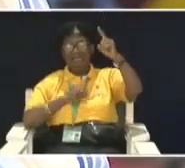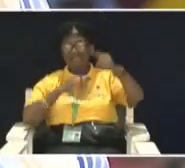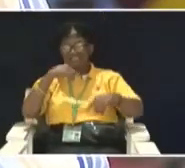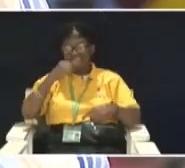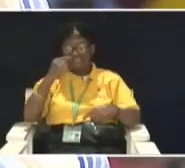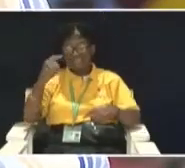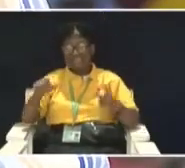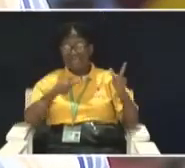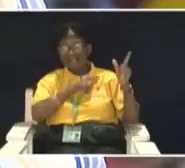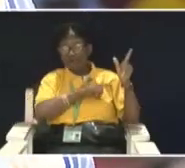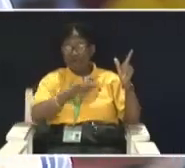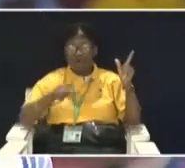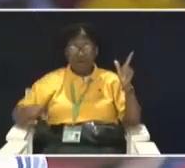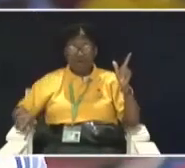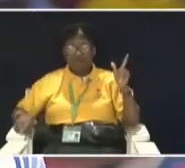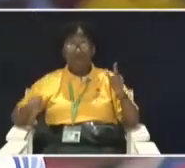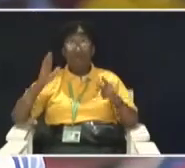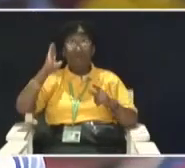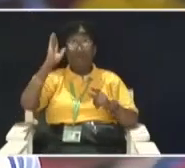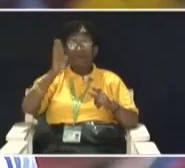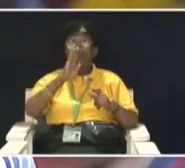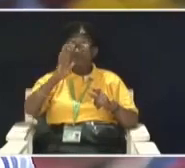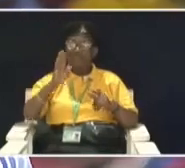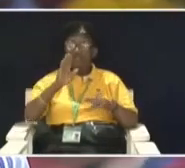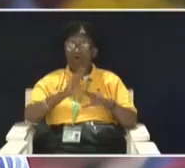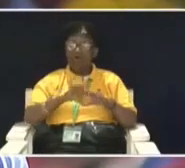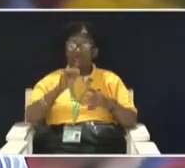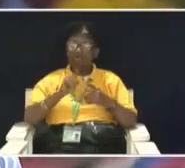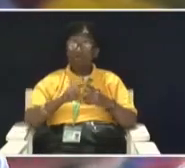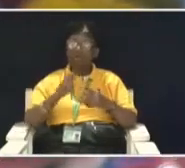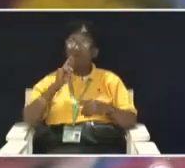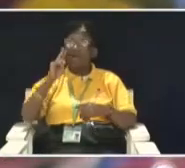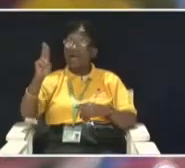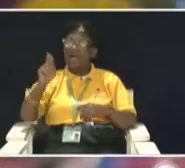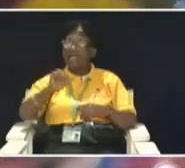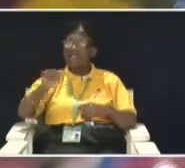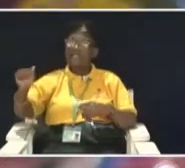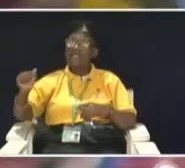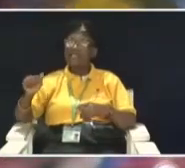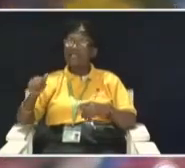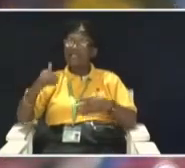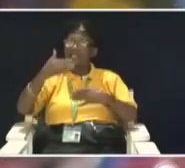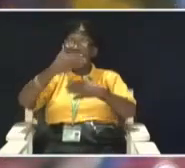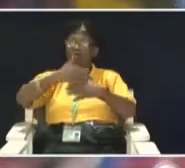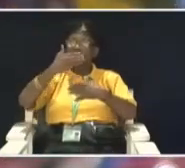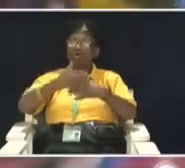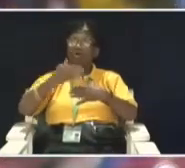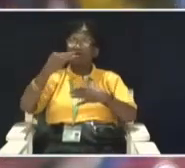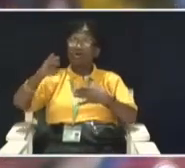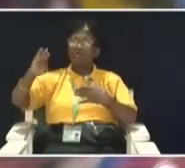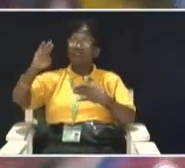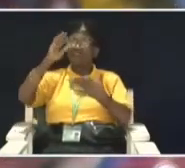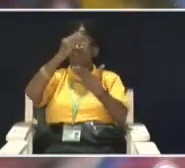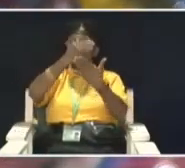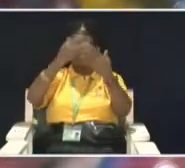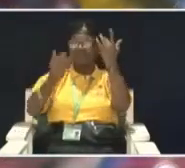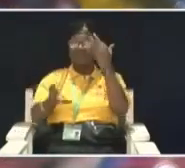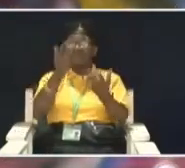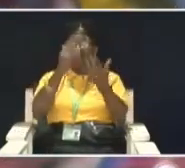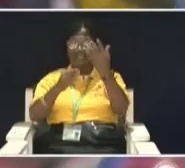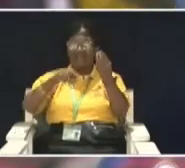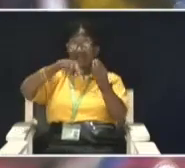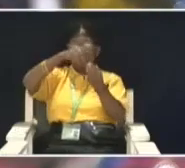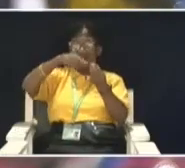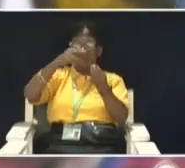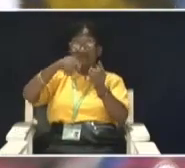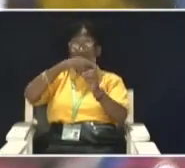Lord, will be unto her a wall of fire round about,